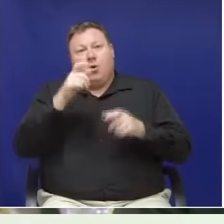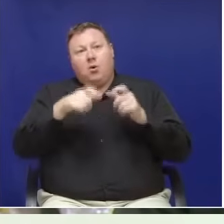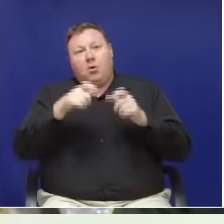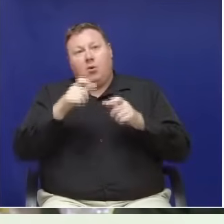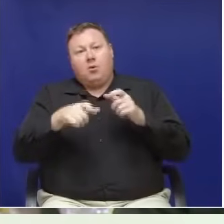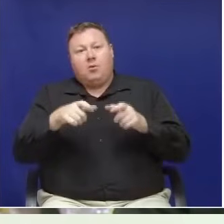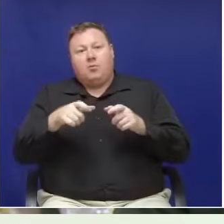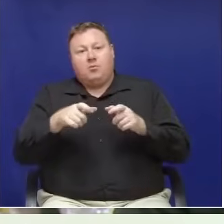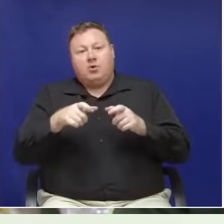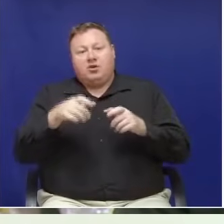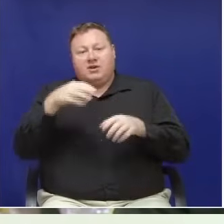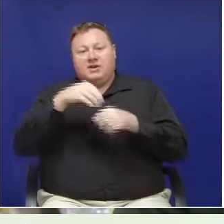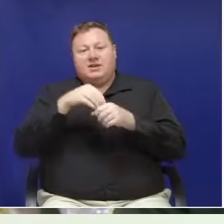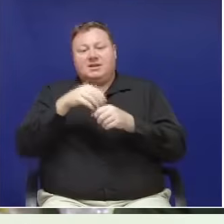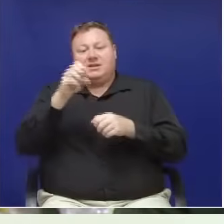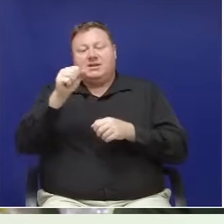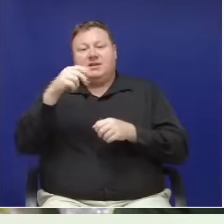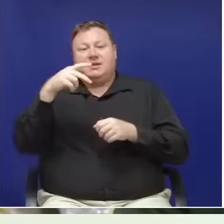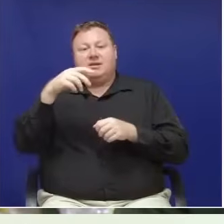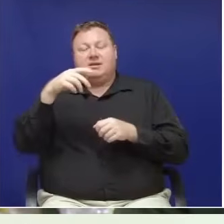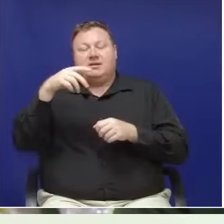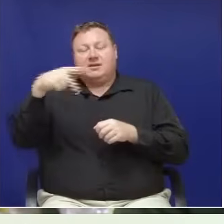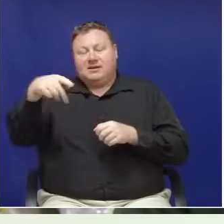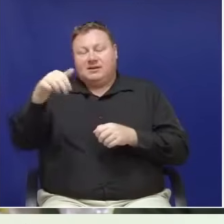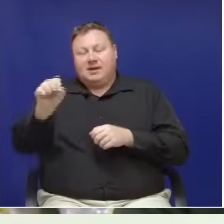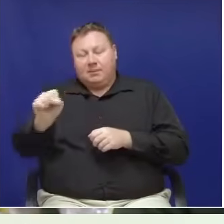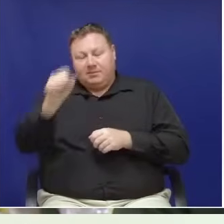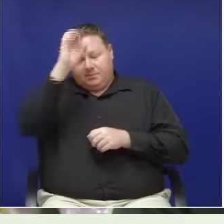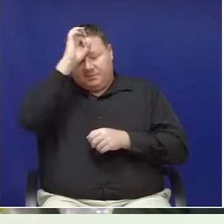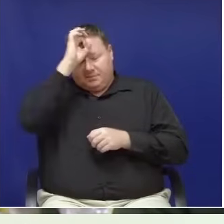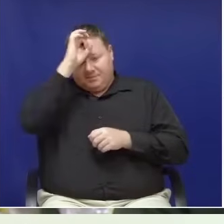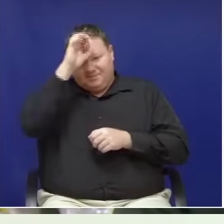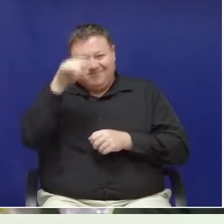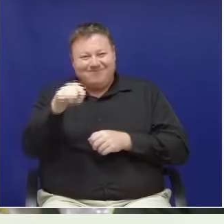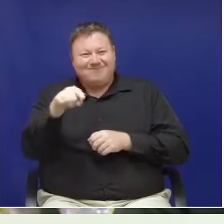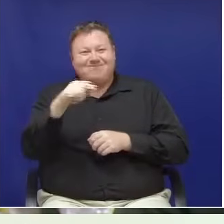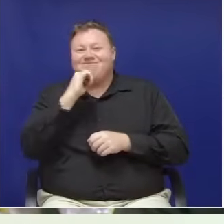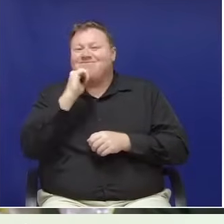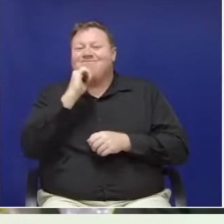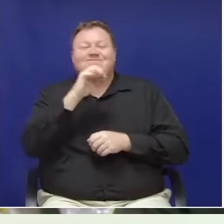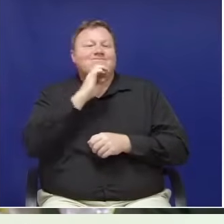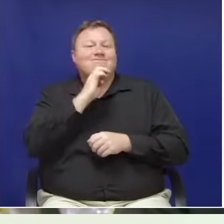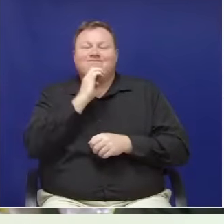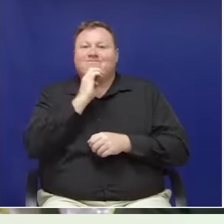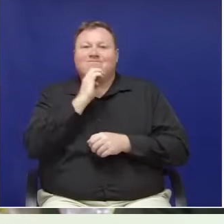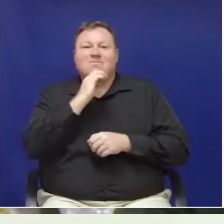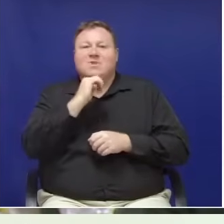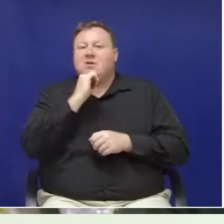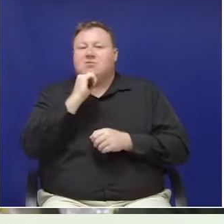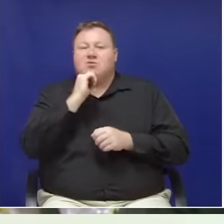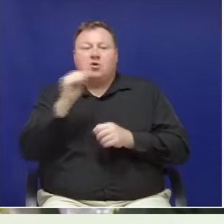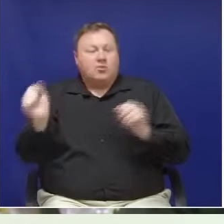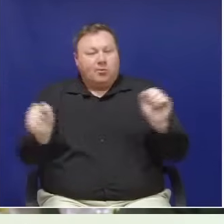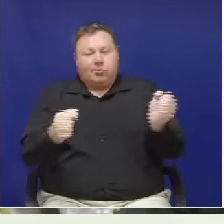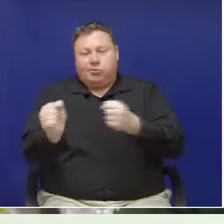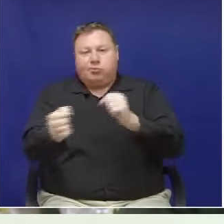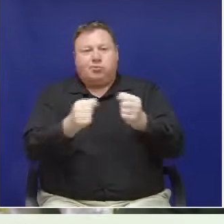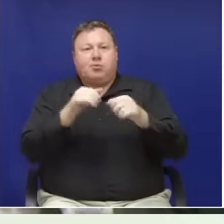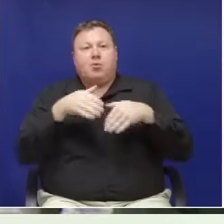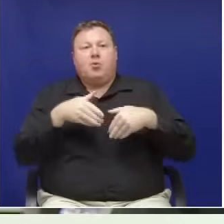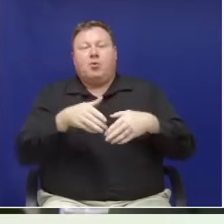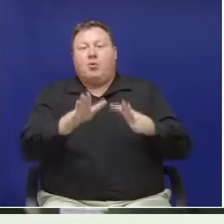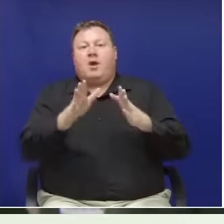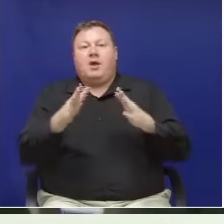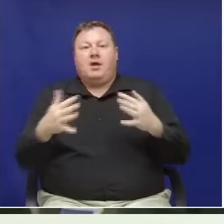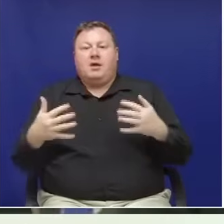we know that there is a shortage. We have not recruited in a manner that